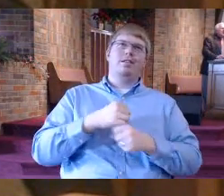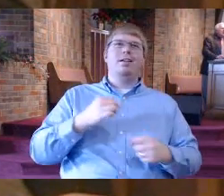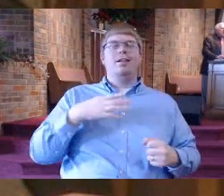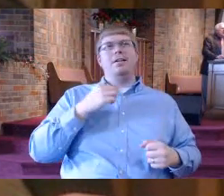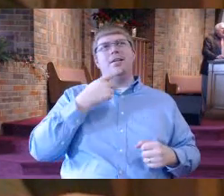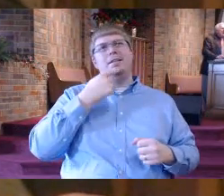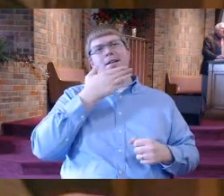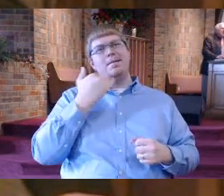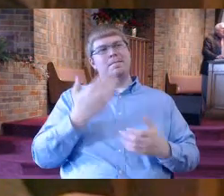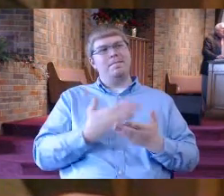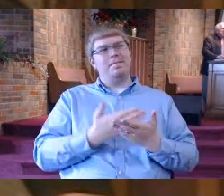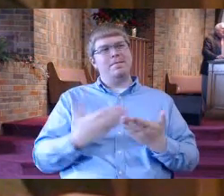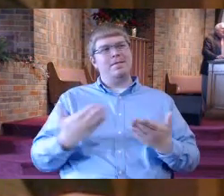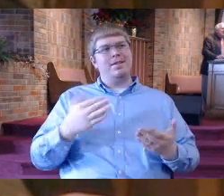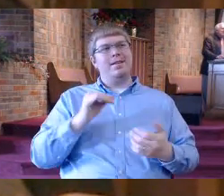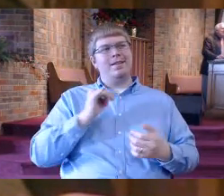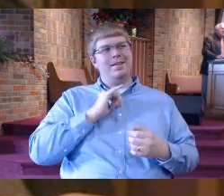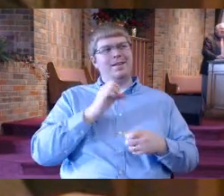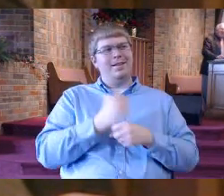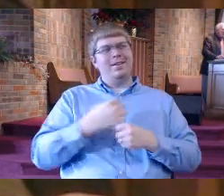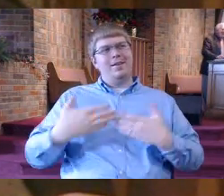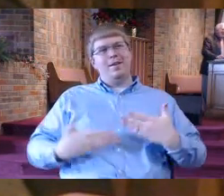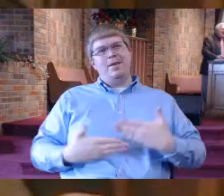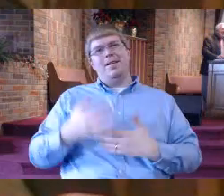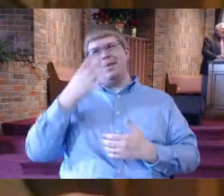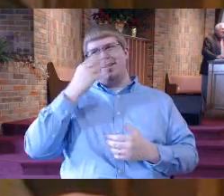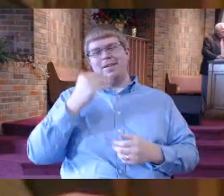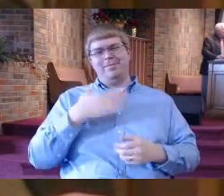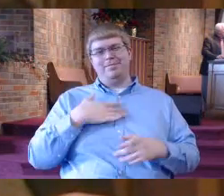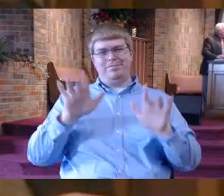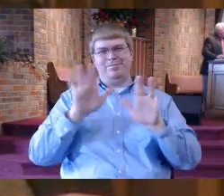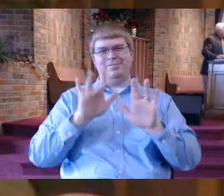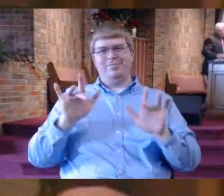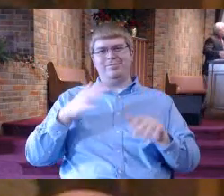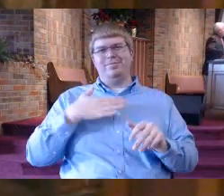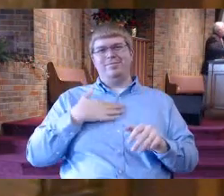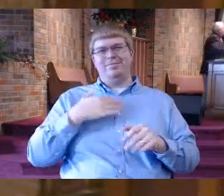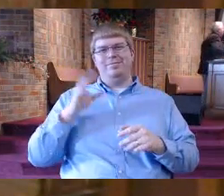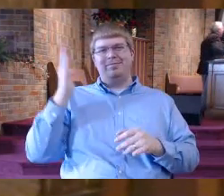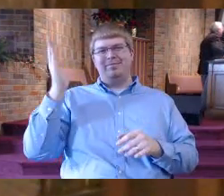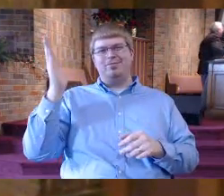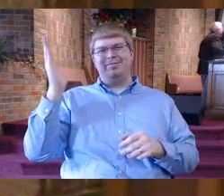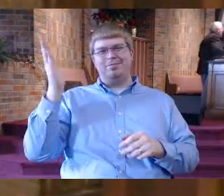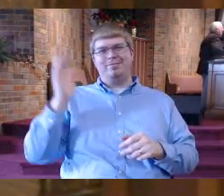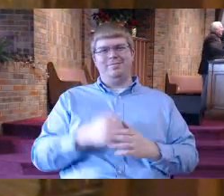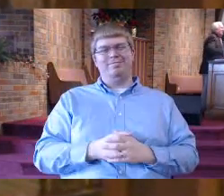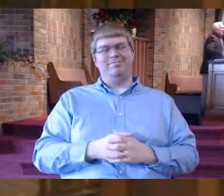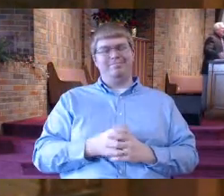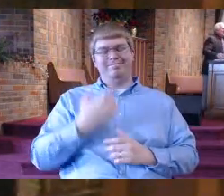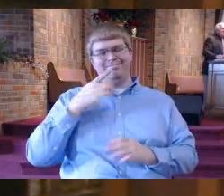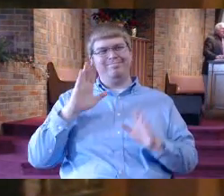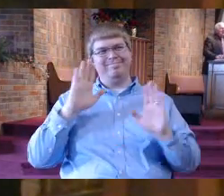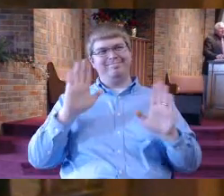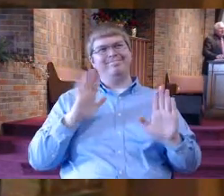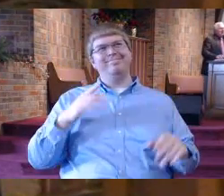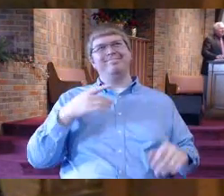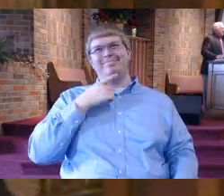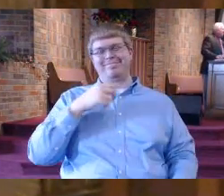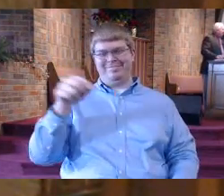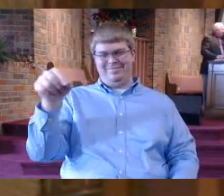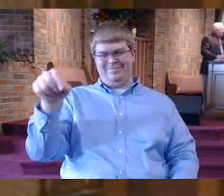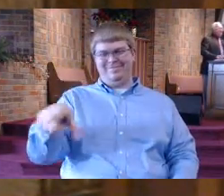baby to sleep is a tape of my sermon. Outstanding. Pop that puppy in there and just let them baby